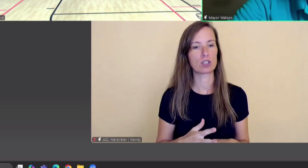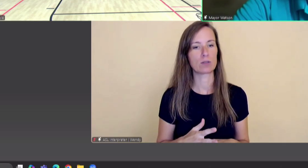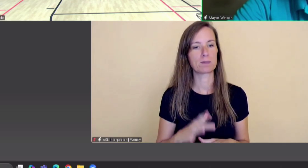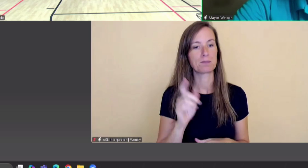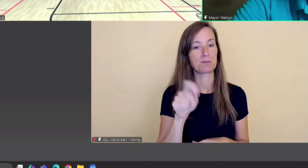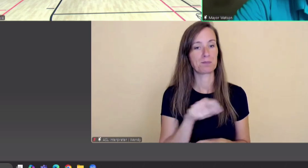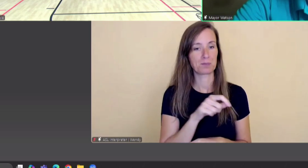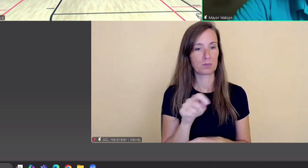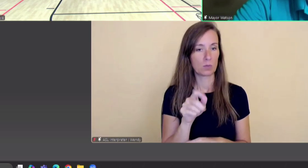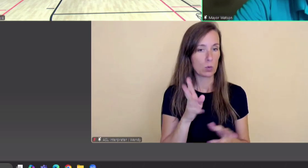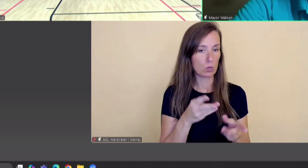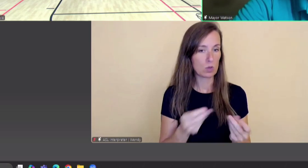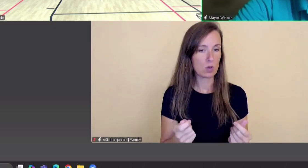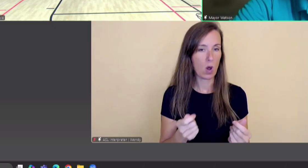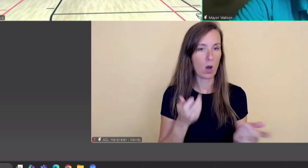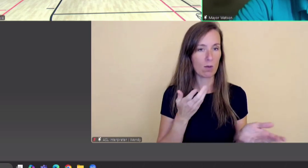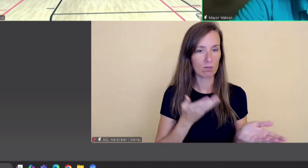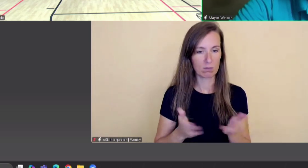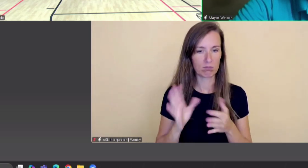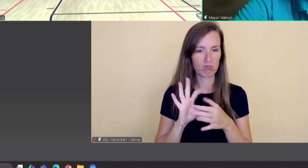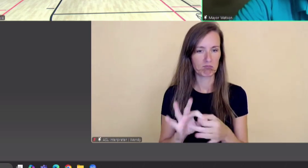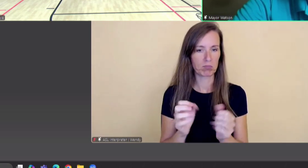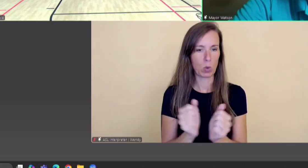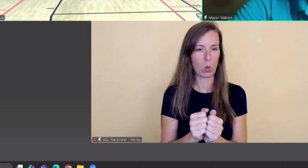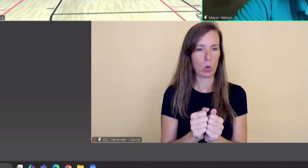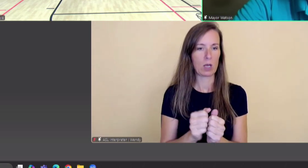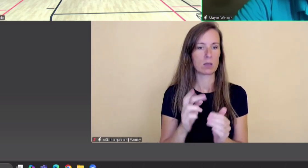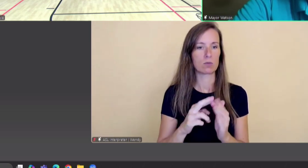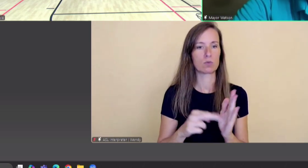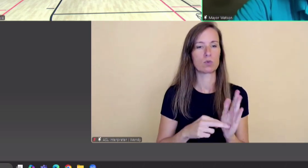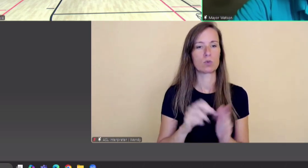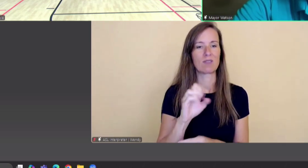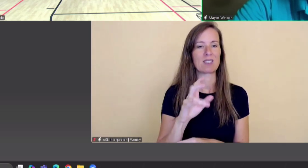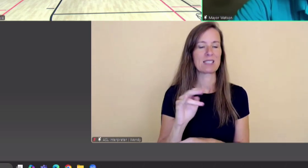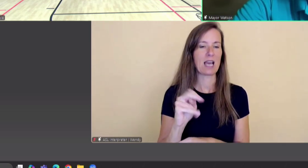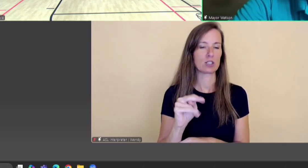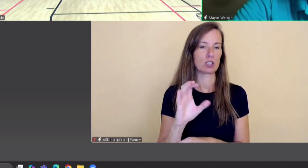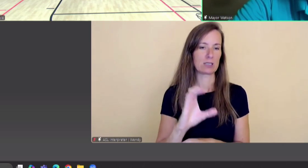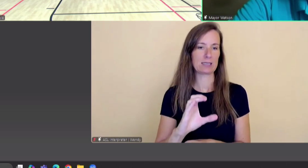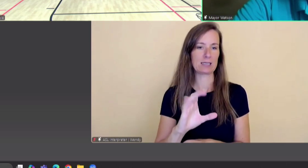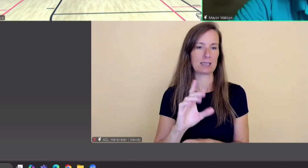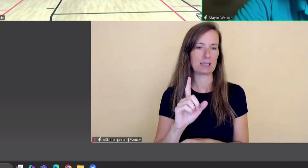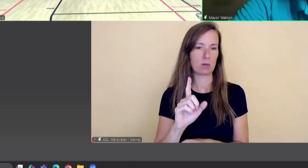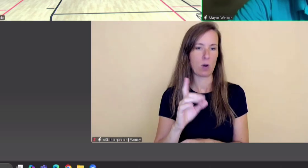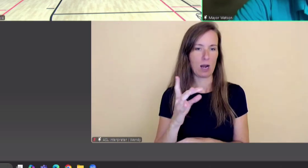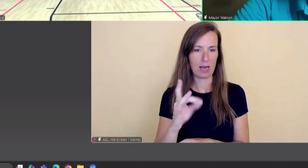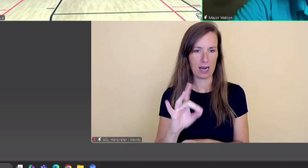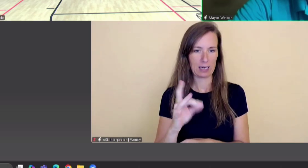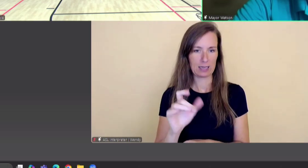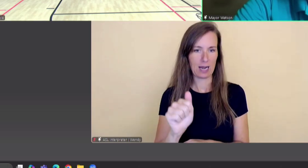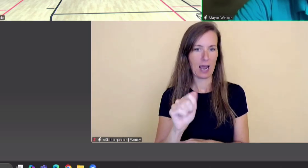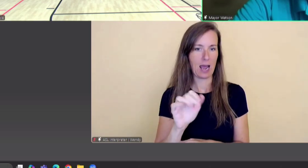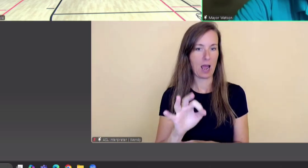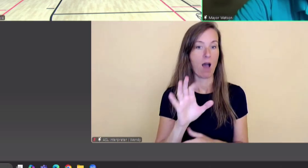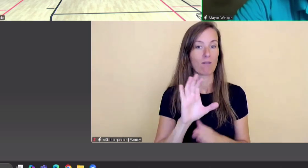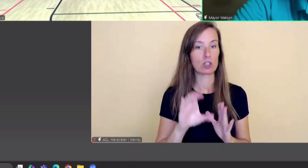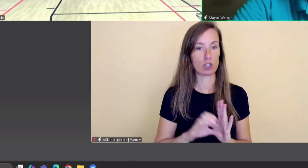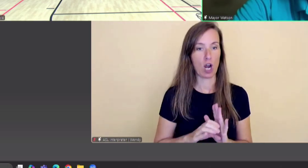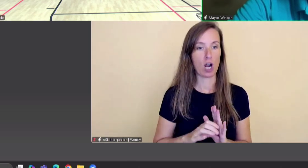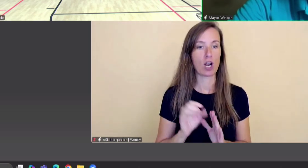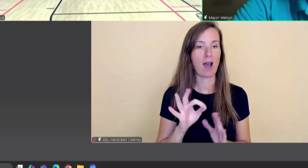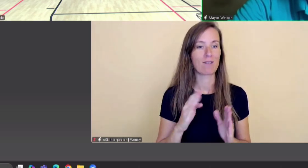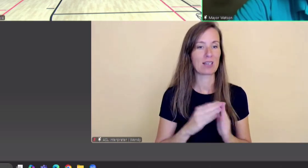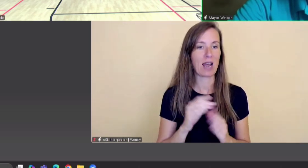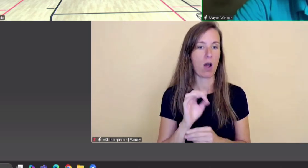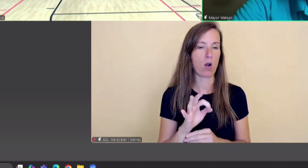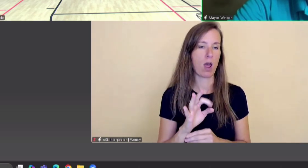the provisions of section C18A of the charter of the town of Cheverly, Maryland, the following person is appointed as an